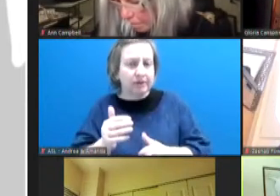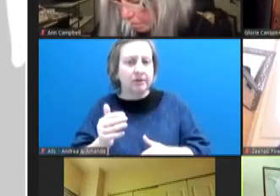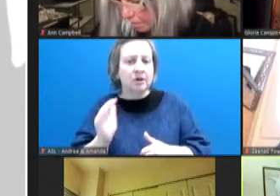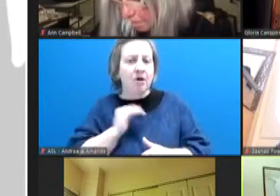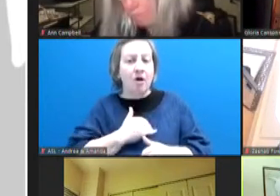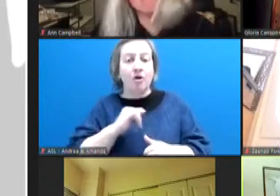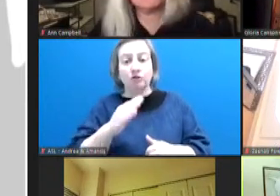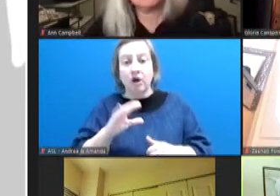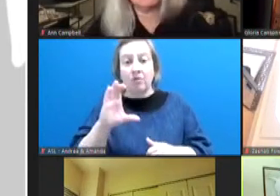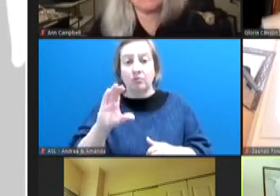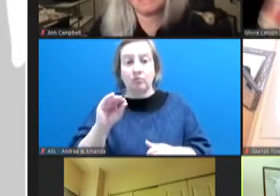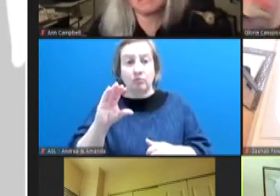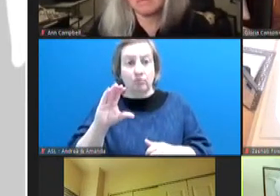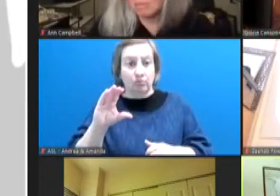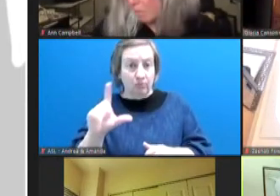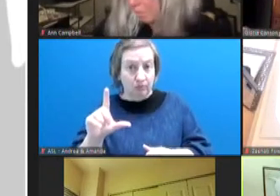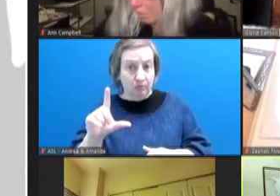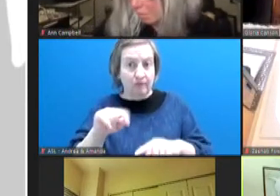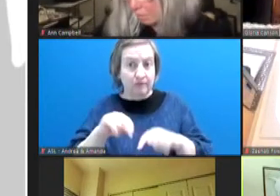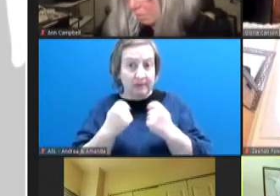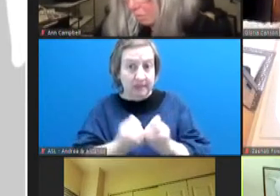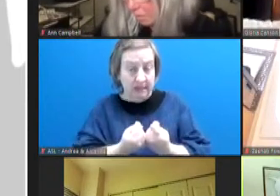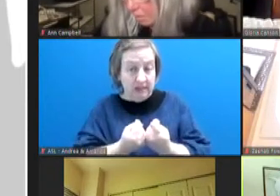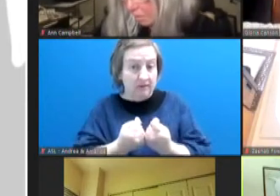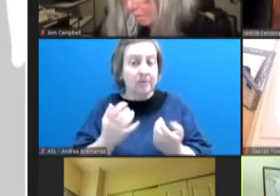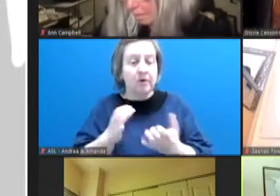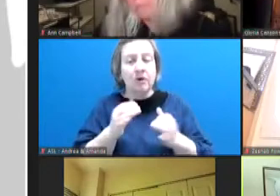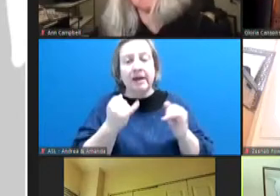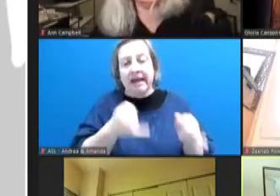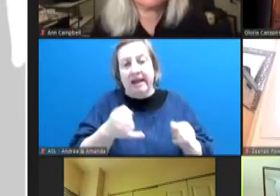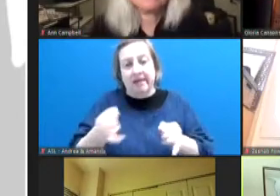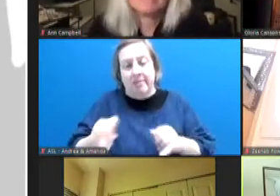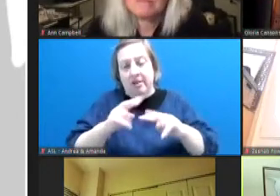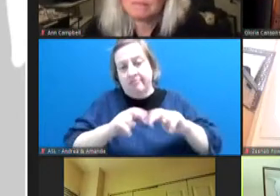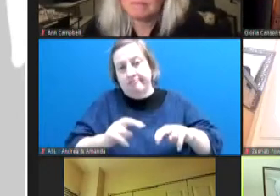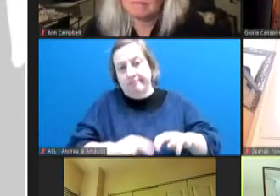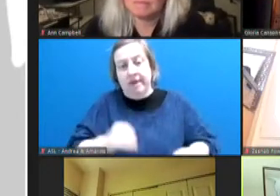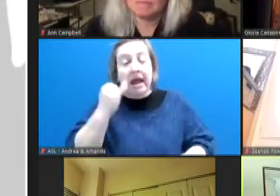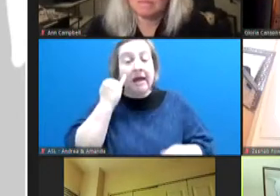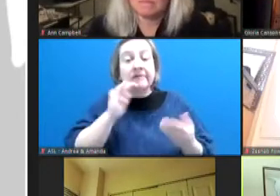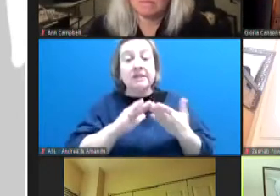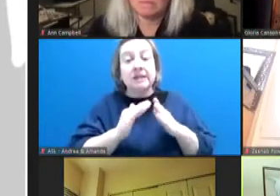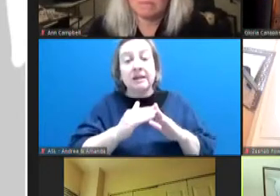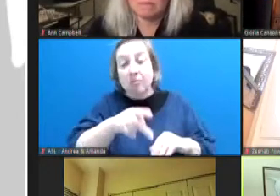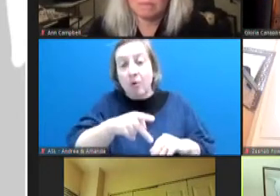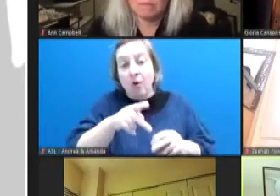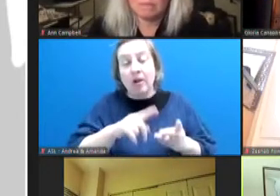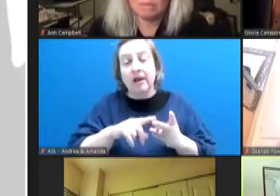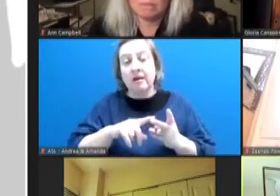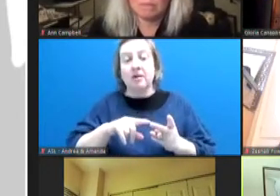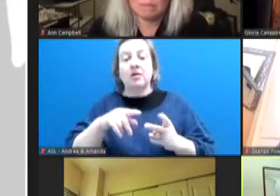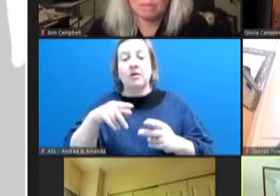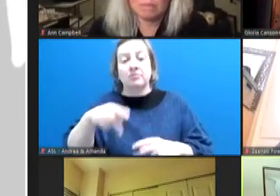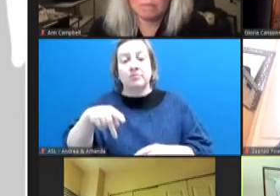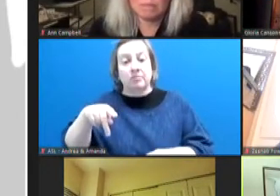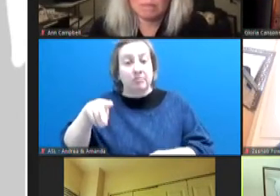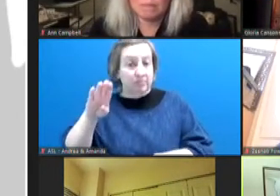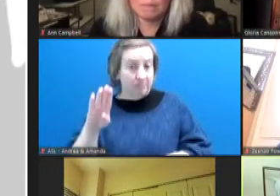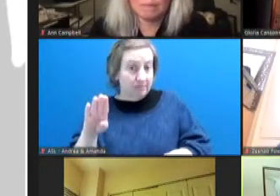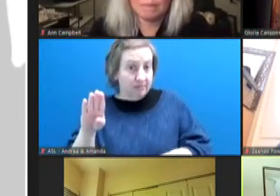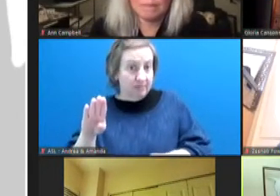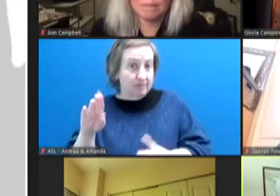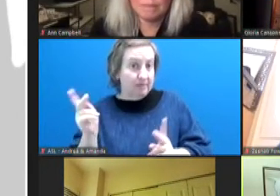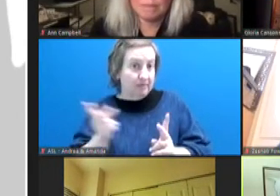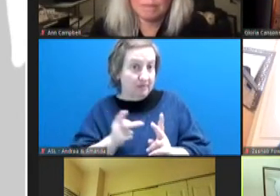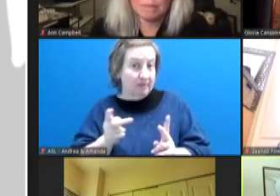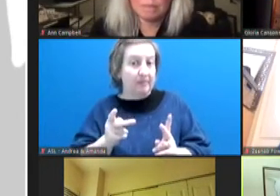the job of the COCO team is to conduct an independent assessment of whether the City of Portland and the Portland Police Bureau